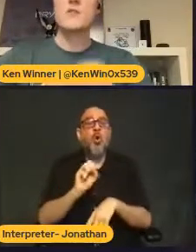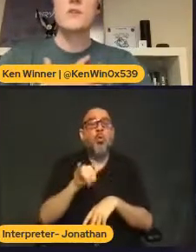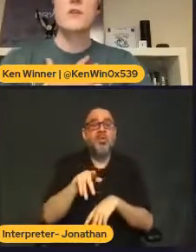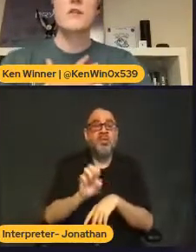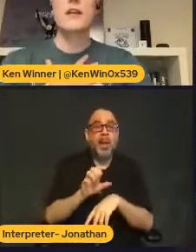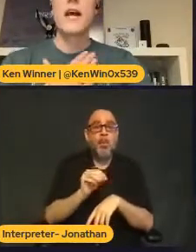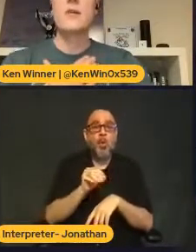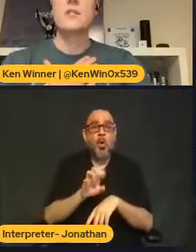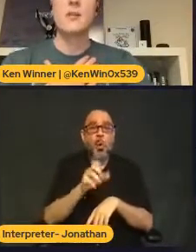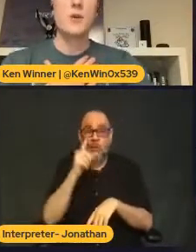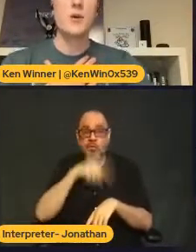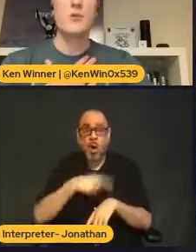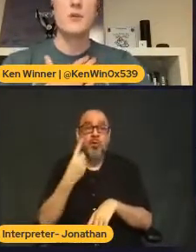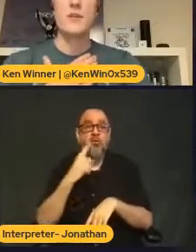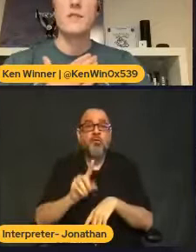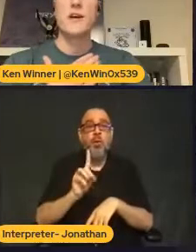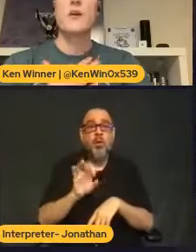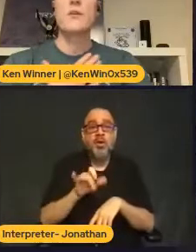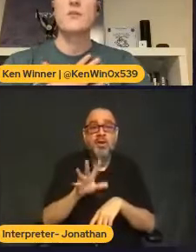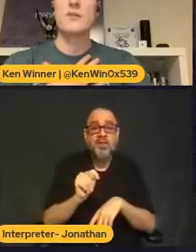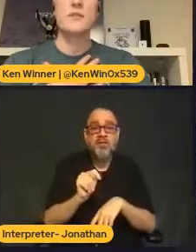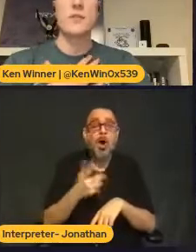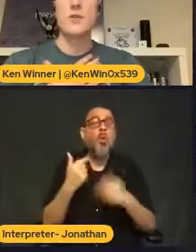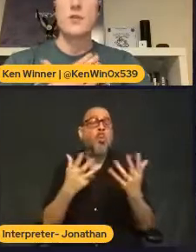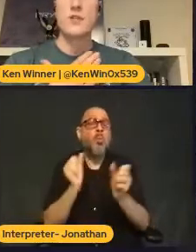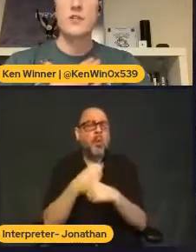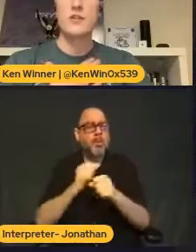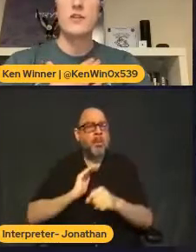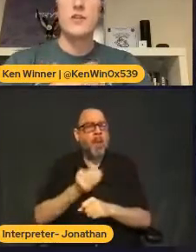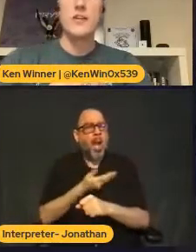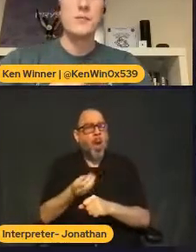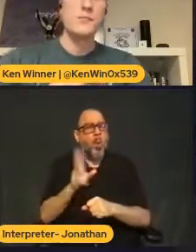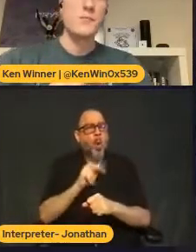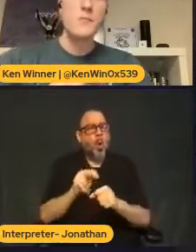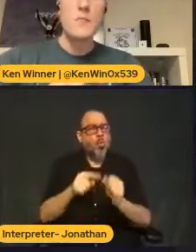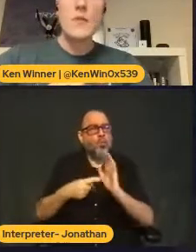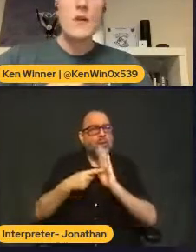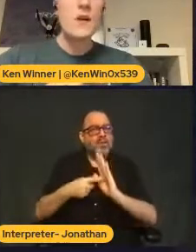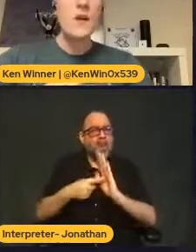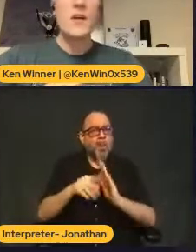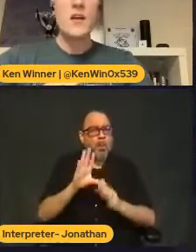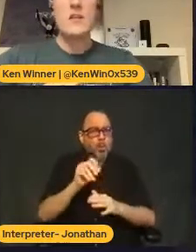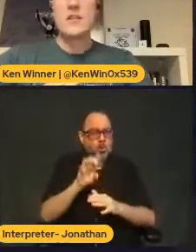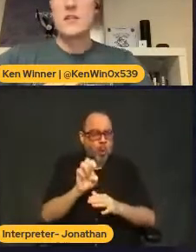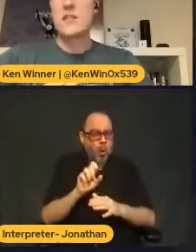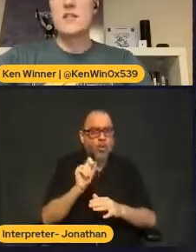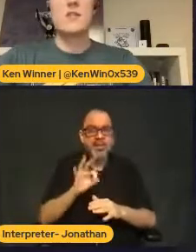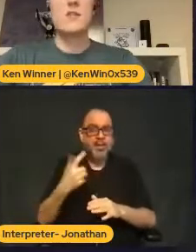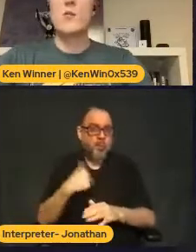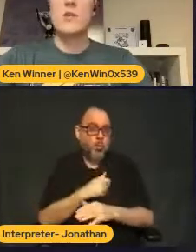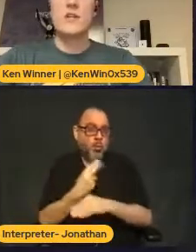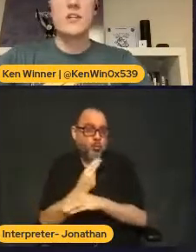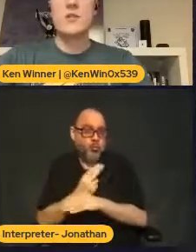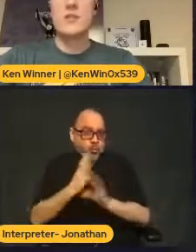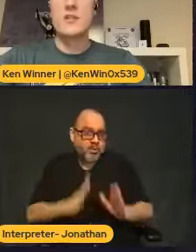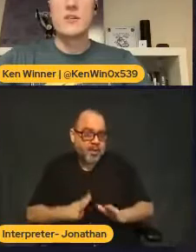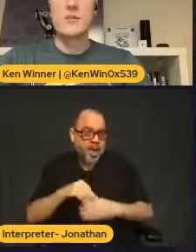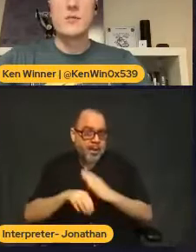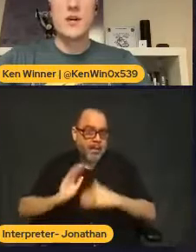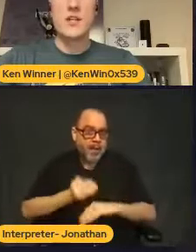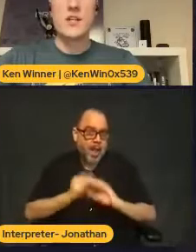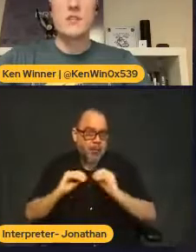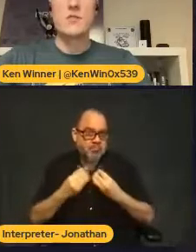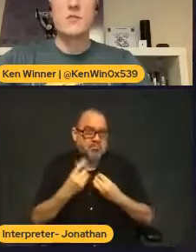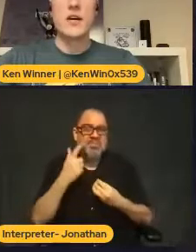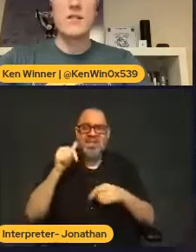defaults because we want to create our sample code if our users from the organization are using it. Since this is an organizational